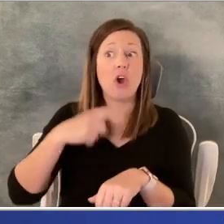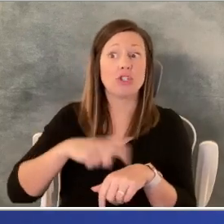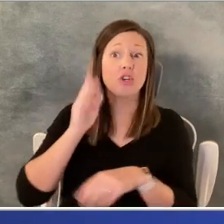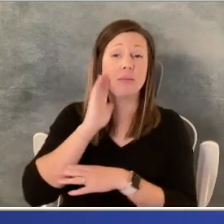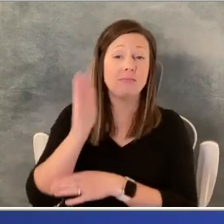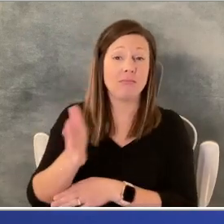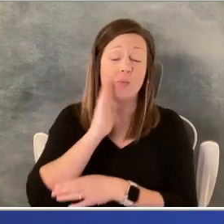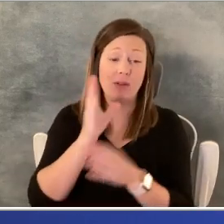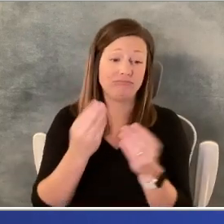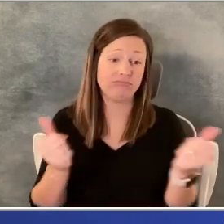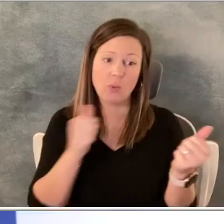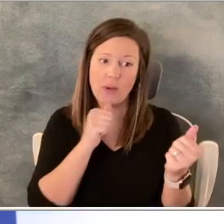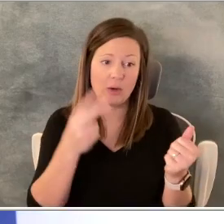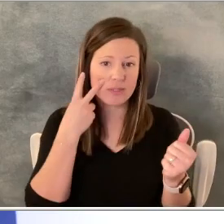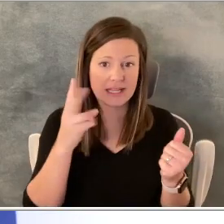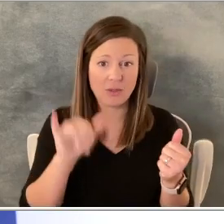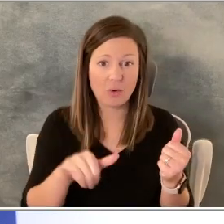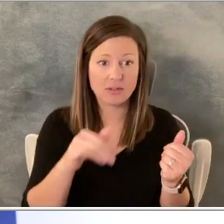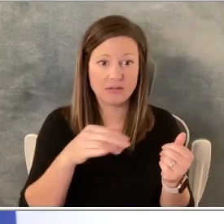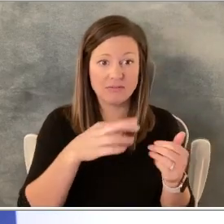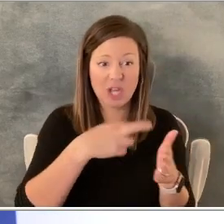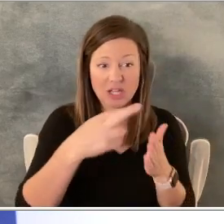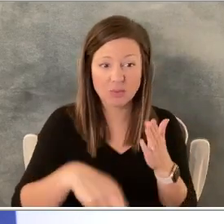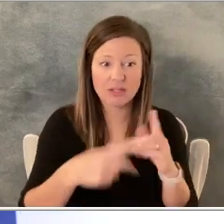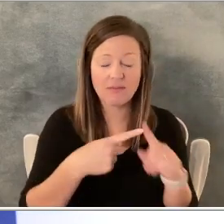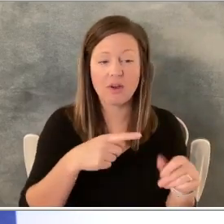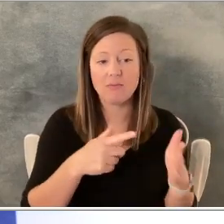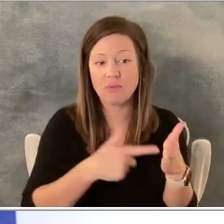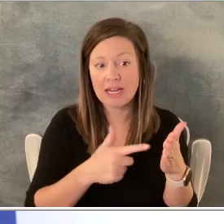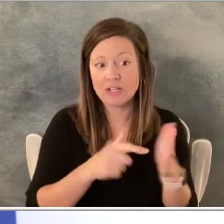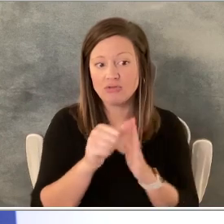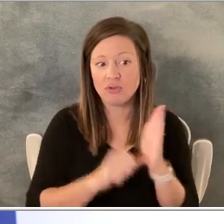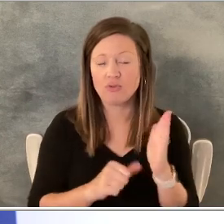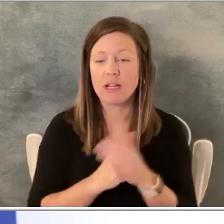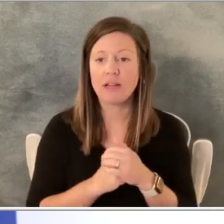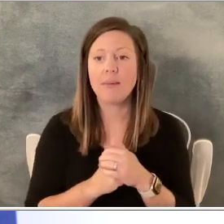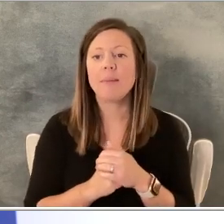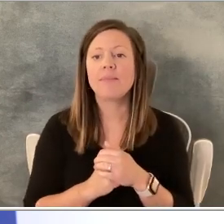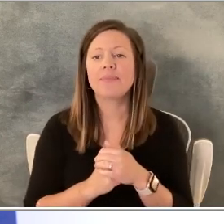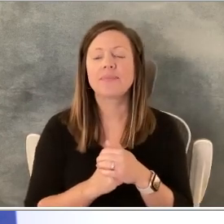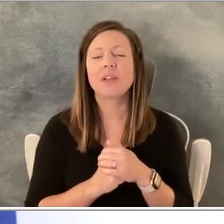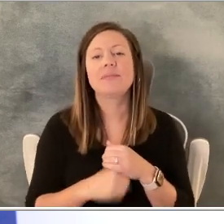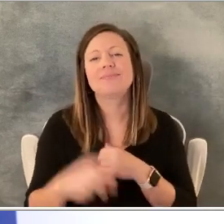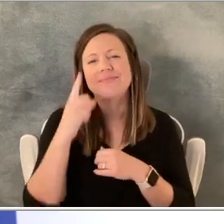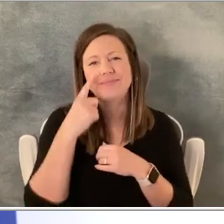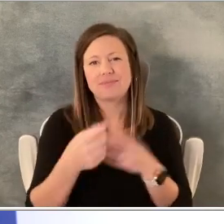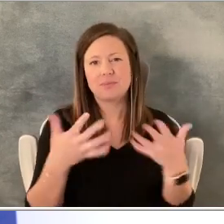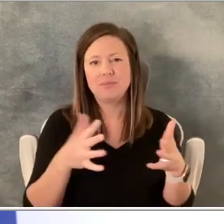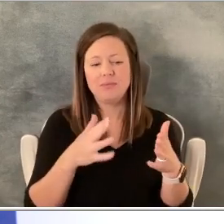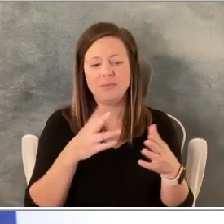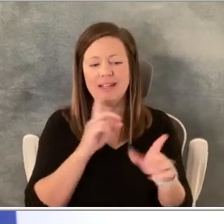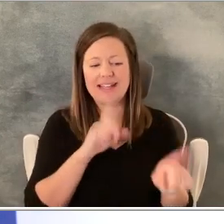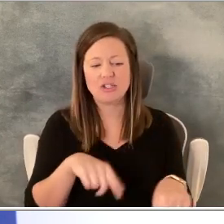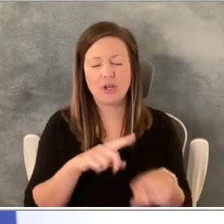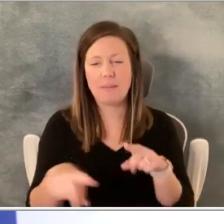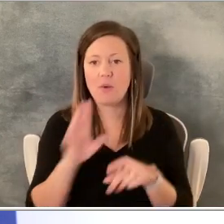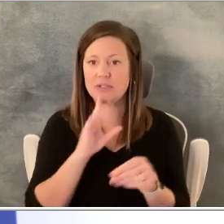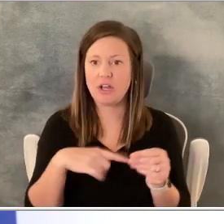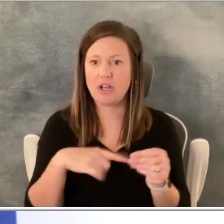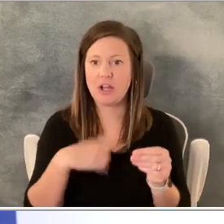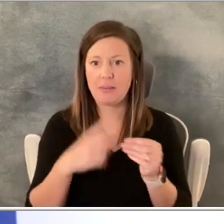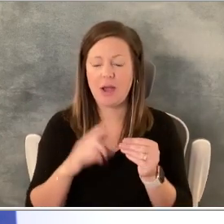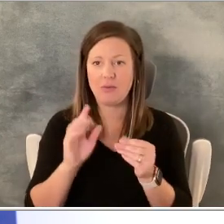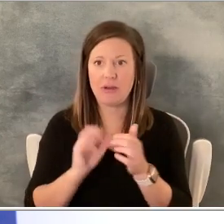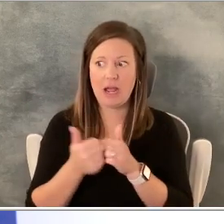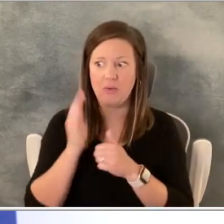from radiation and surgery. Okay, I think you may have answered this question that came up for me was, we talk about how the prostate eventually you just don't need it. It's just kind of served its